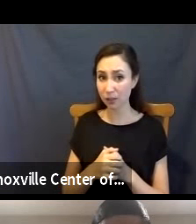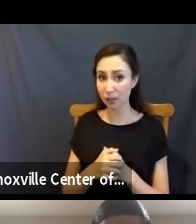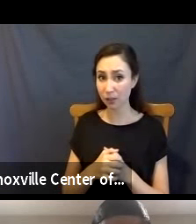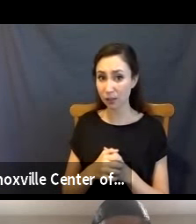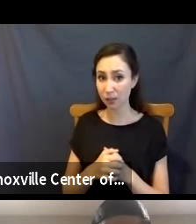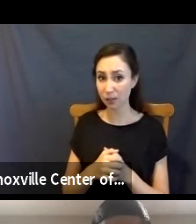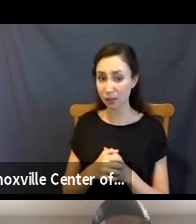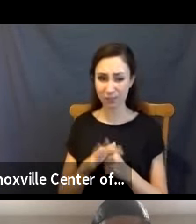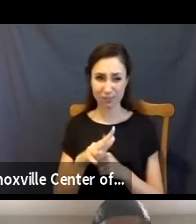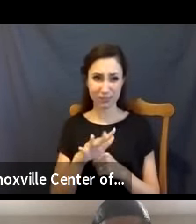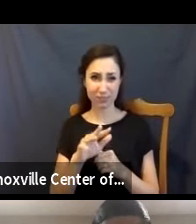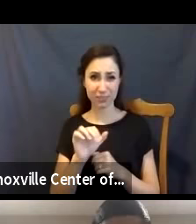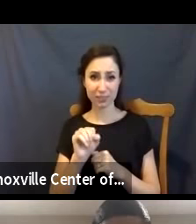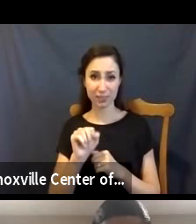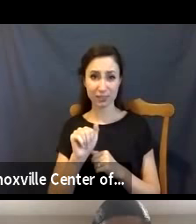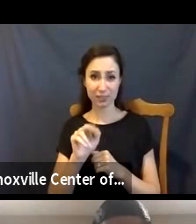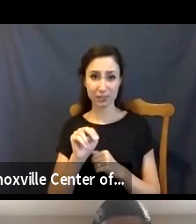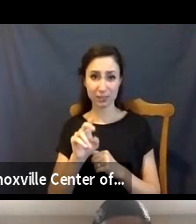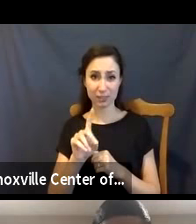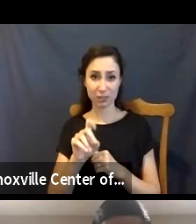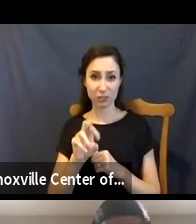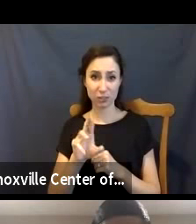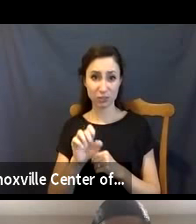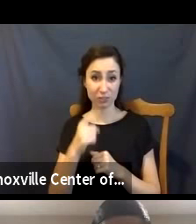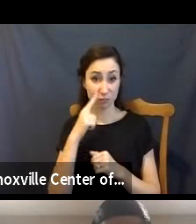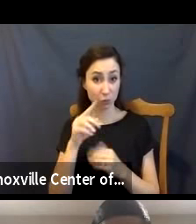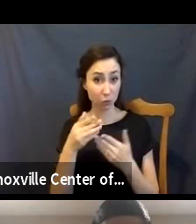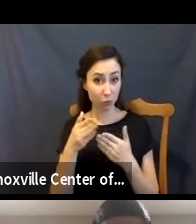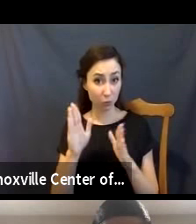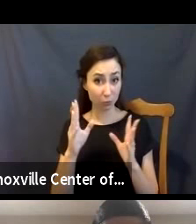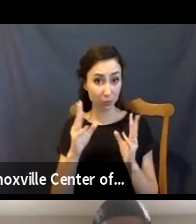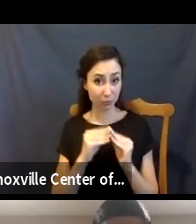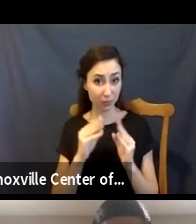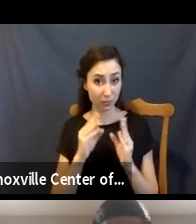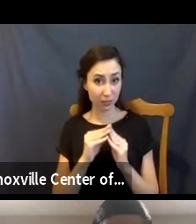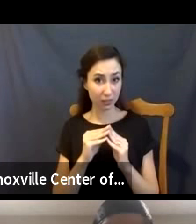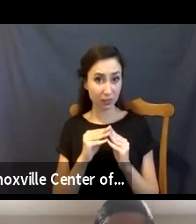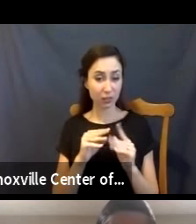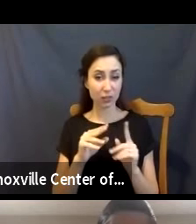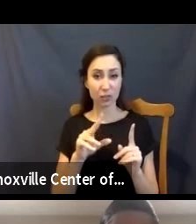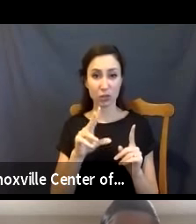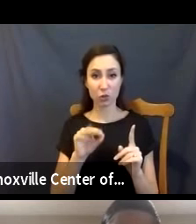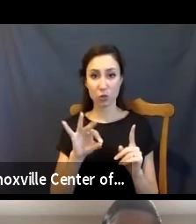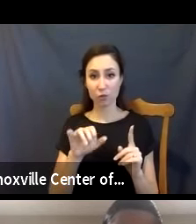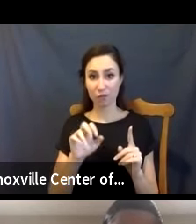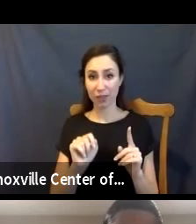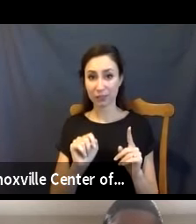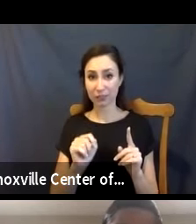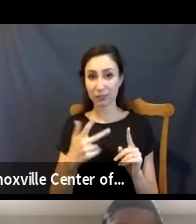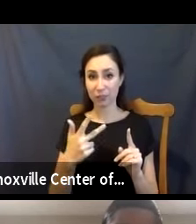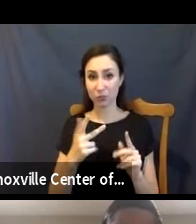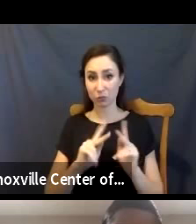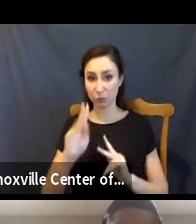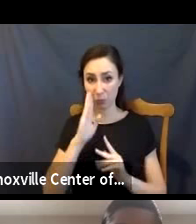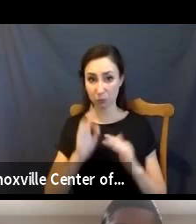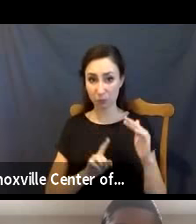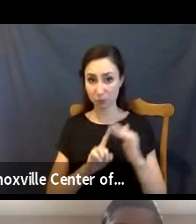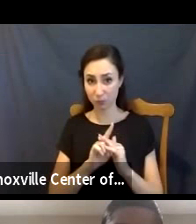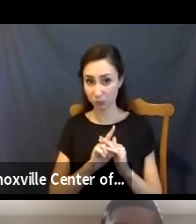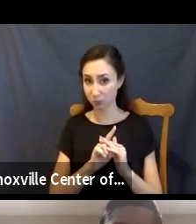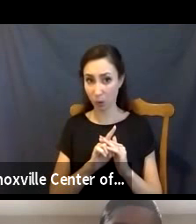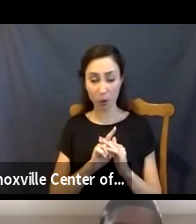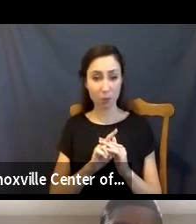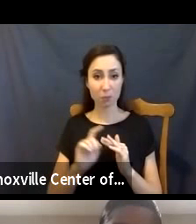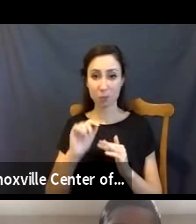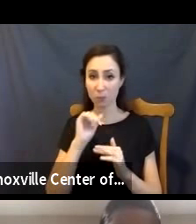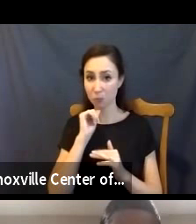You mean as far as open meetings? The fact that three of us would be appearing in some way, shape, or form where we're not